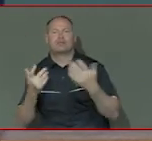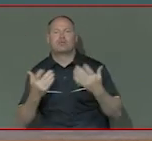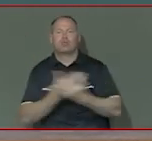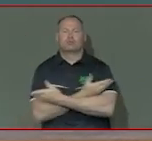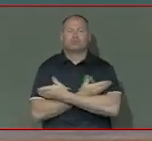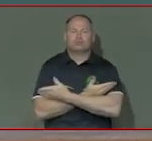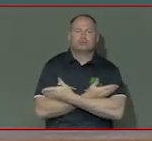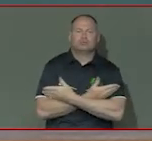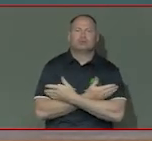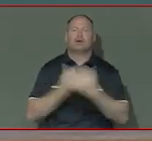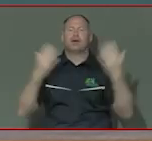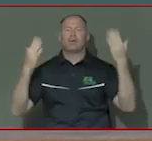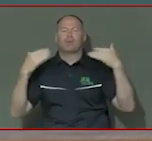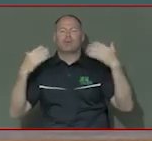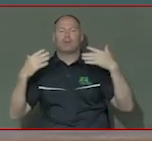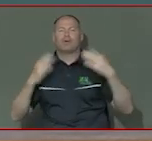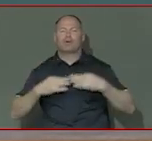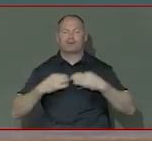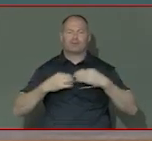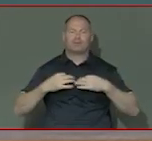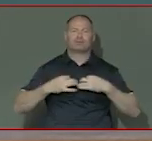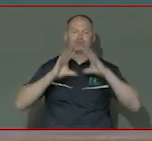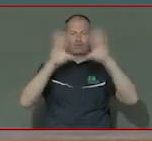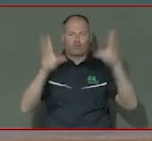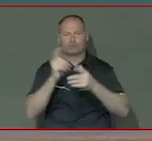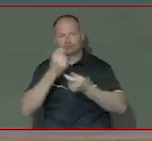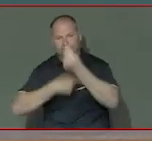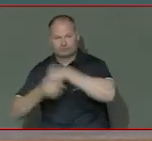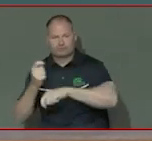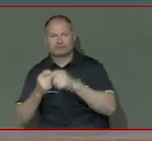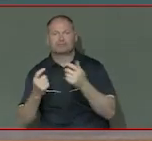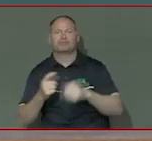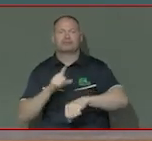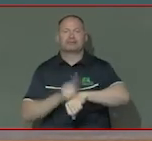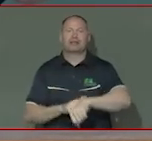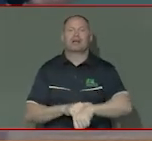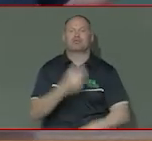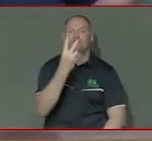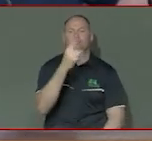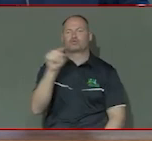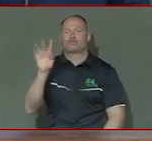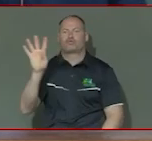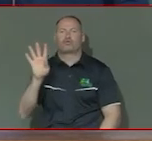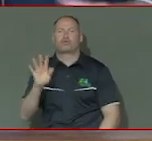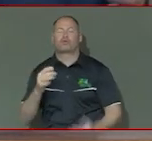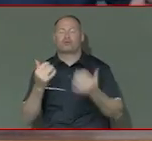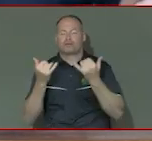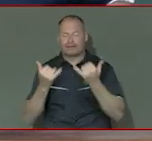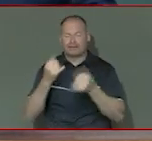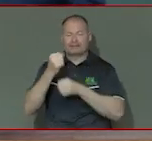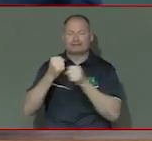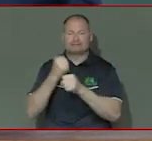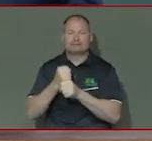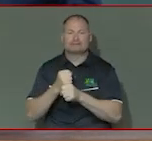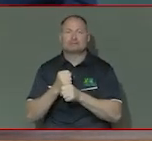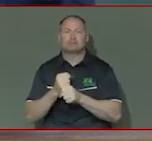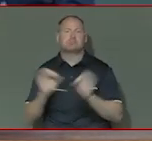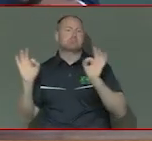things change. All right. This year this thing is in fashion and next year it's not fashion anymore, so then they have to throw it